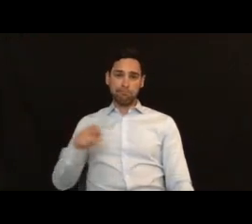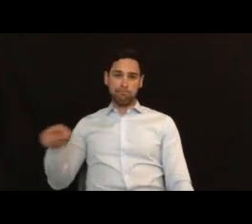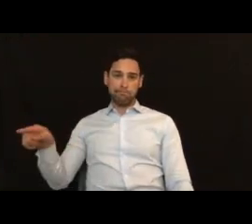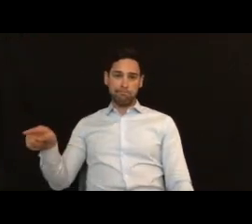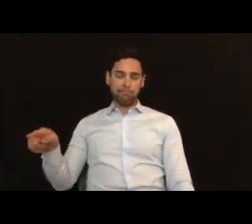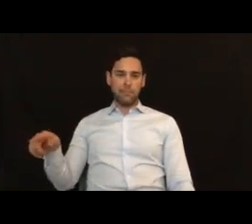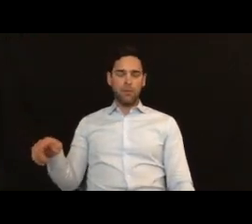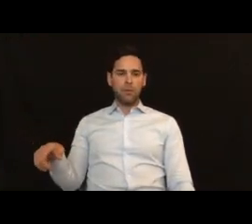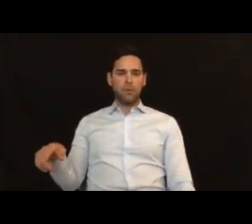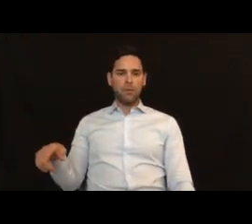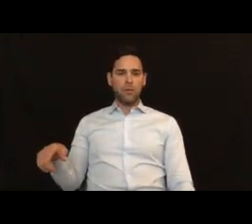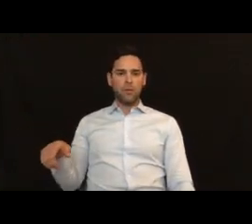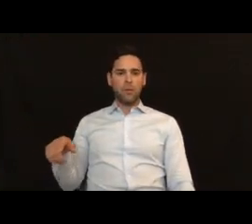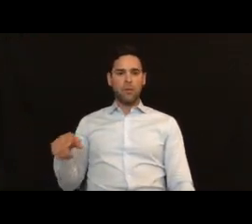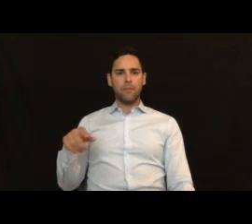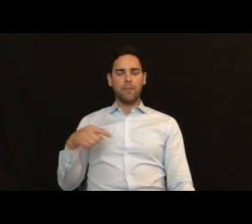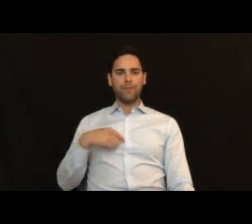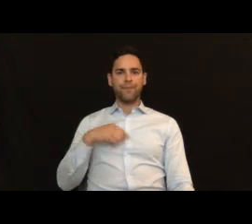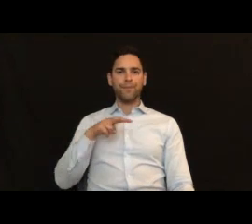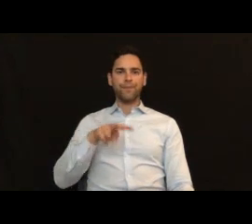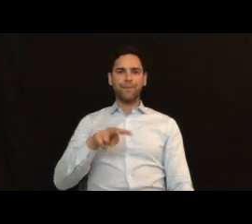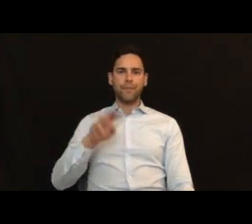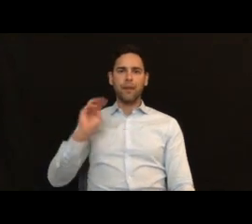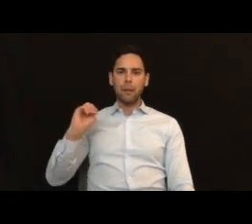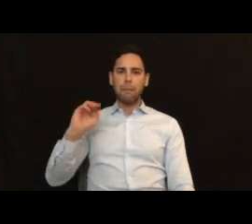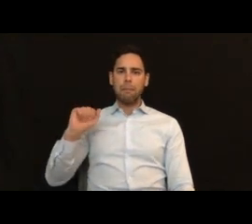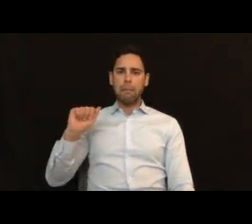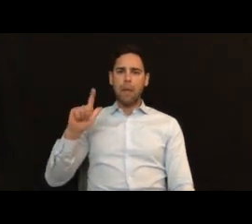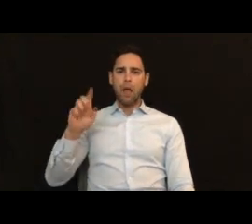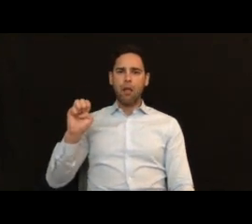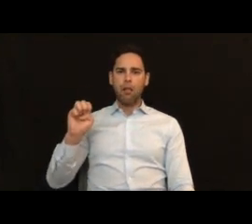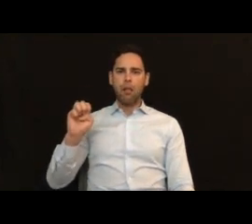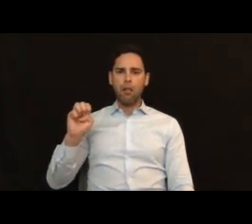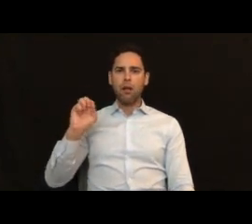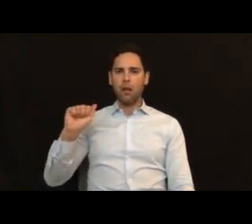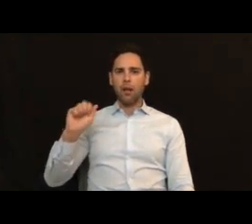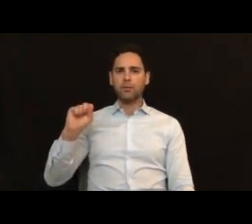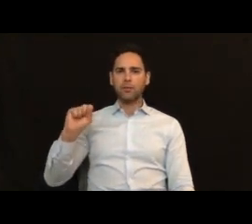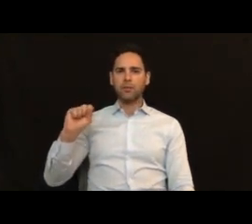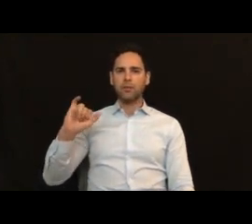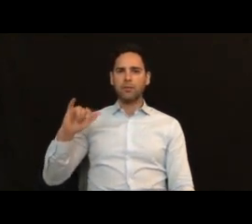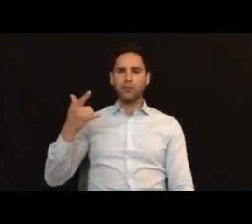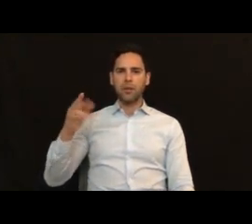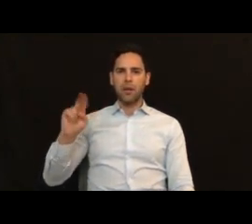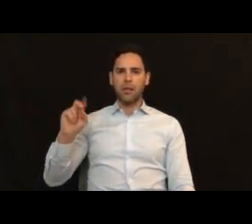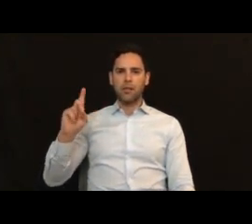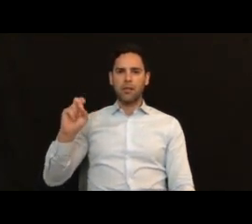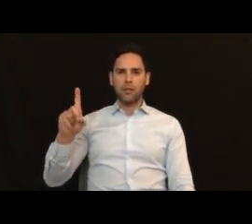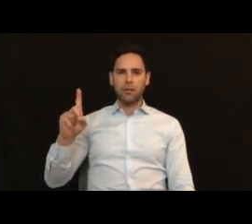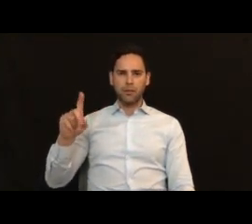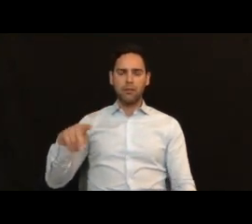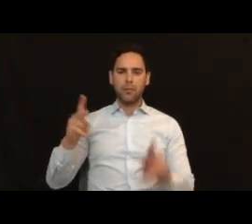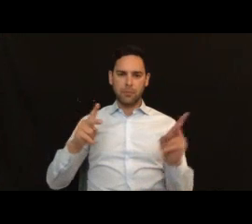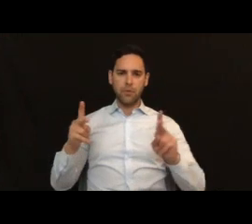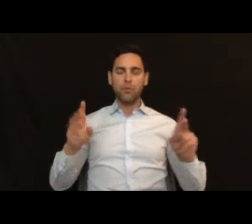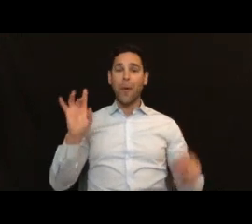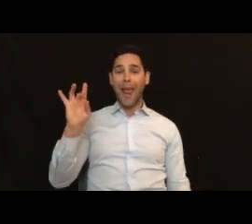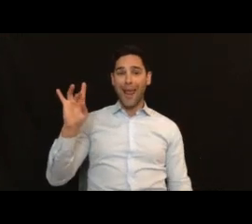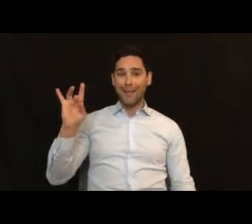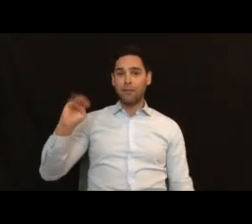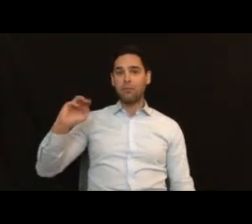male assigned individuals for this study. So I looked at 8 male assigned drag queens in Soma, and